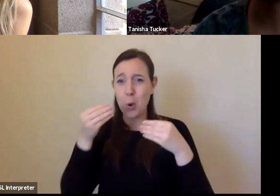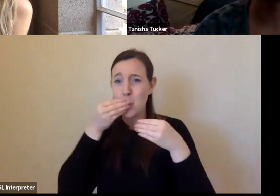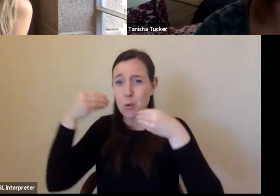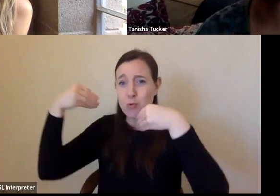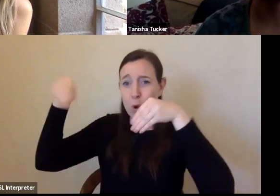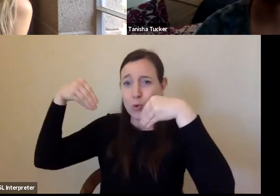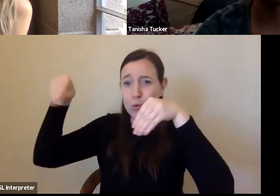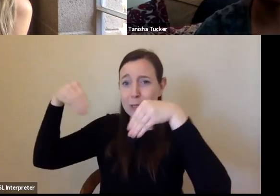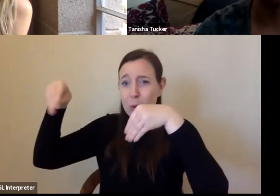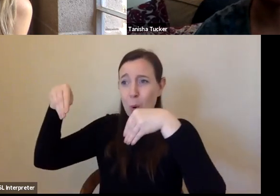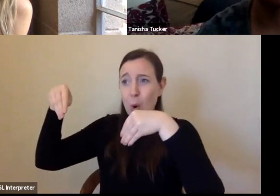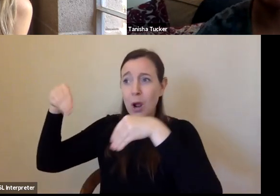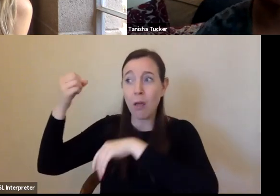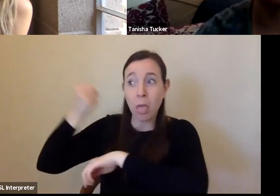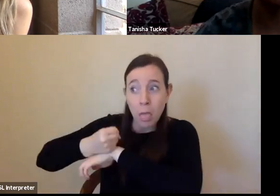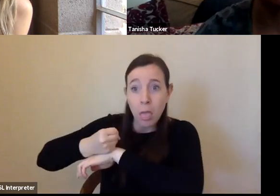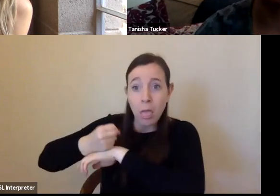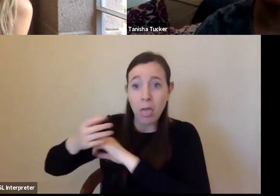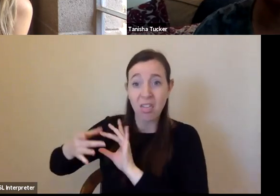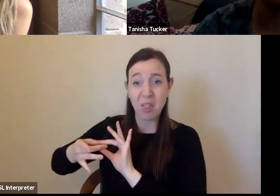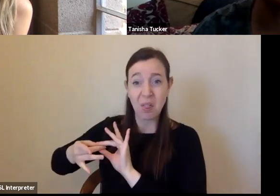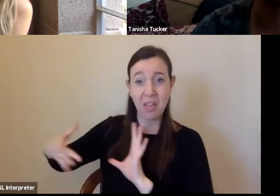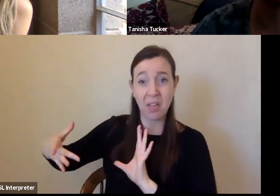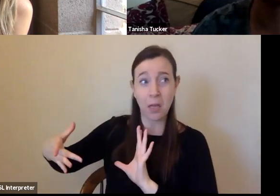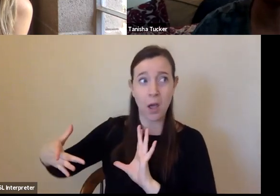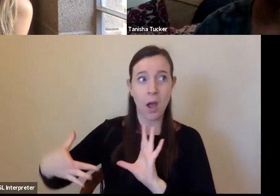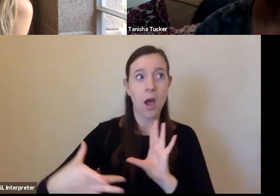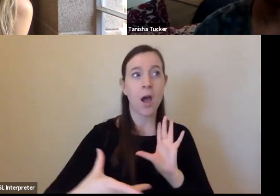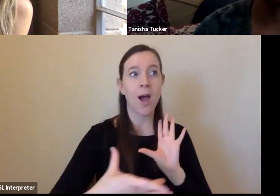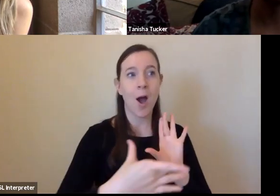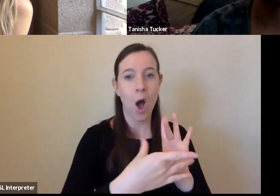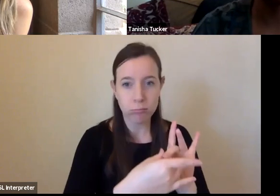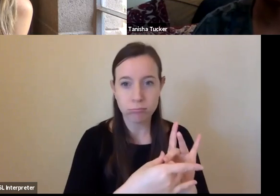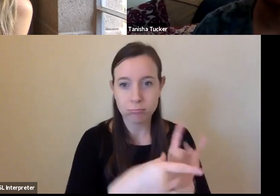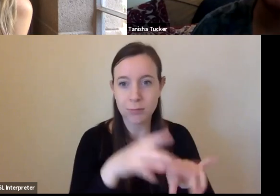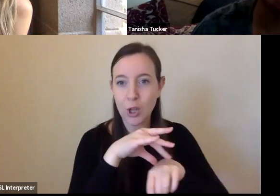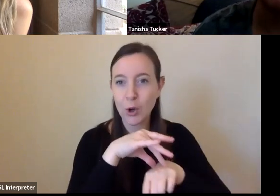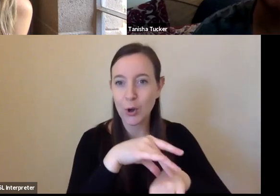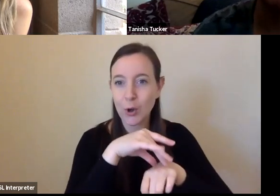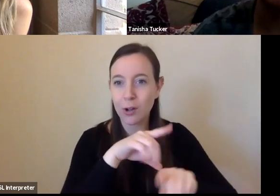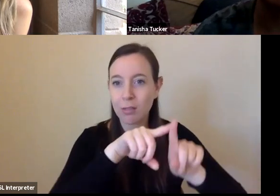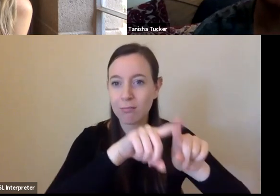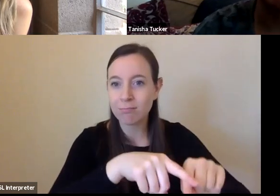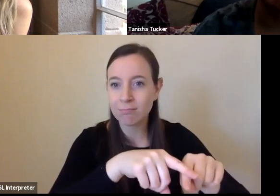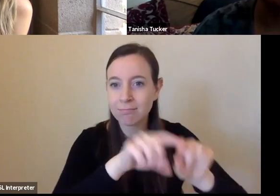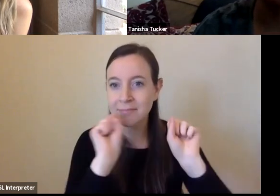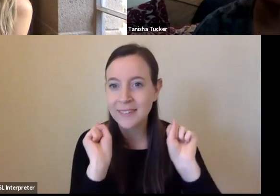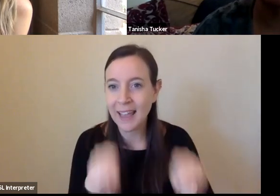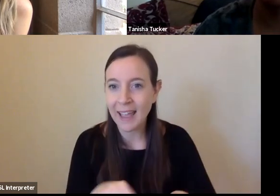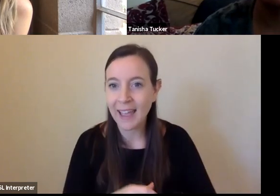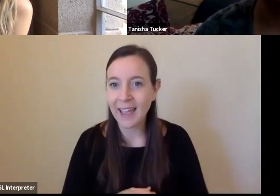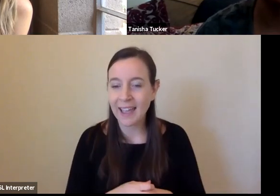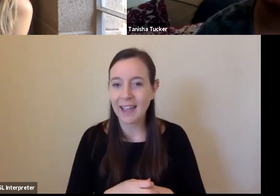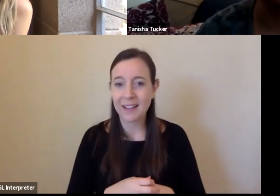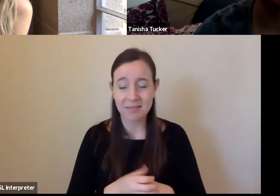our connection with the earth, and we still have food, plenty of food out there. Because once upon a time, the desert and all our areas,